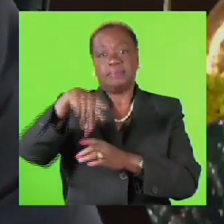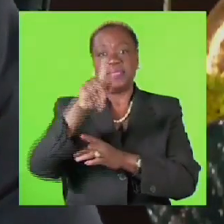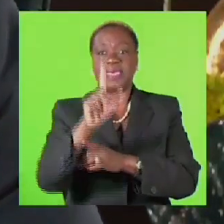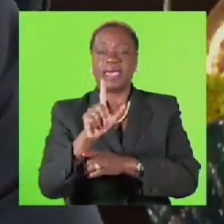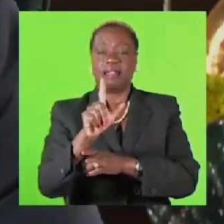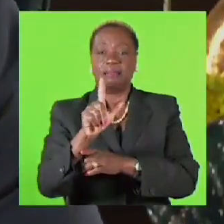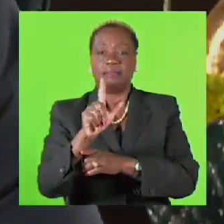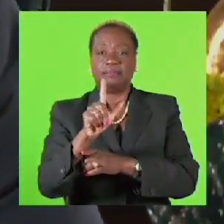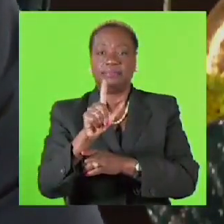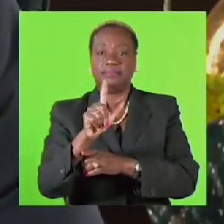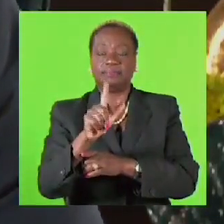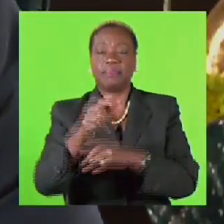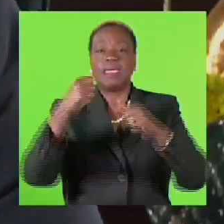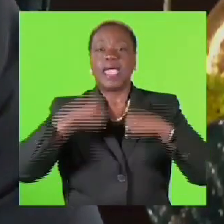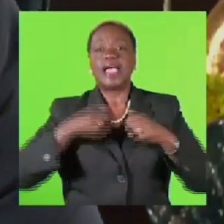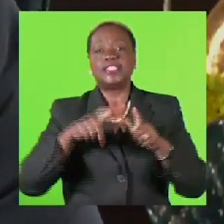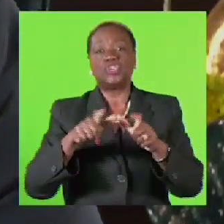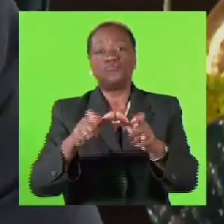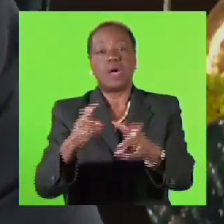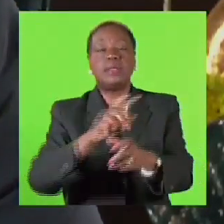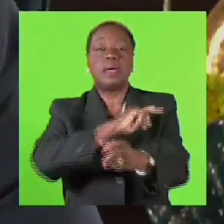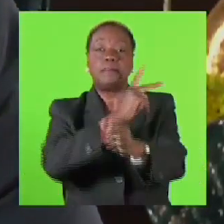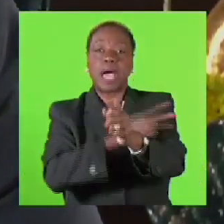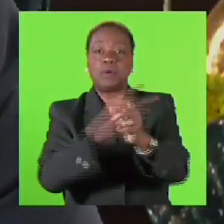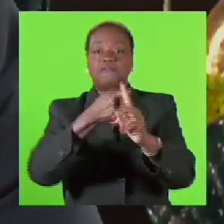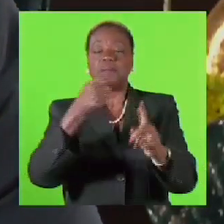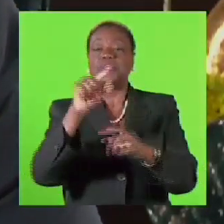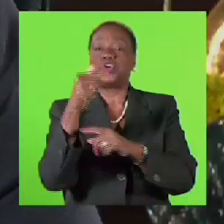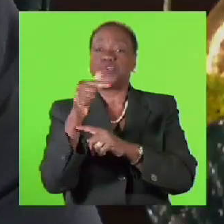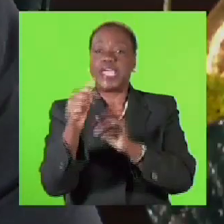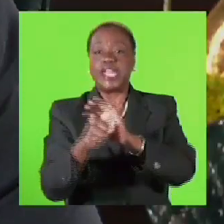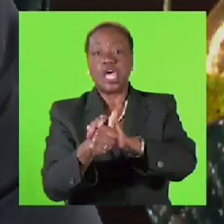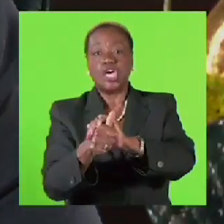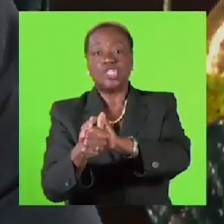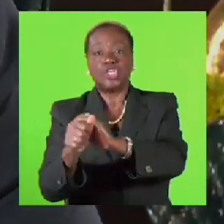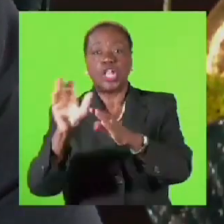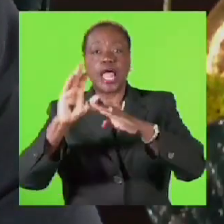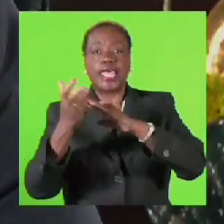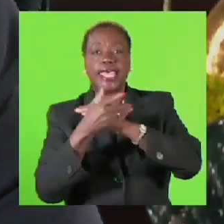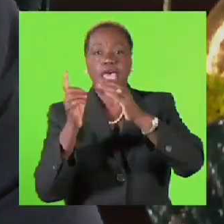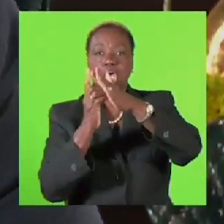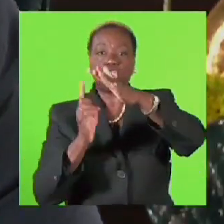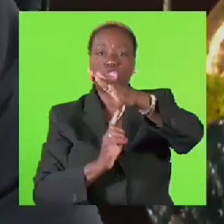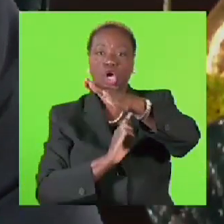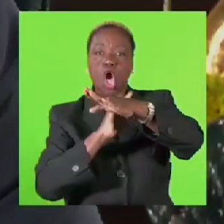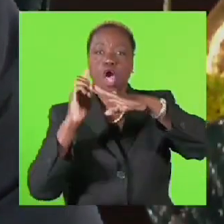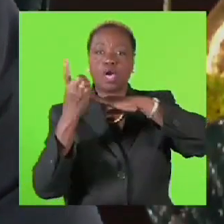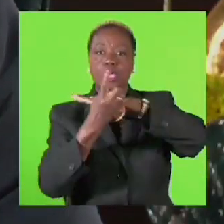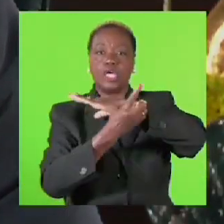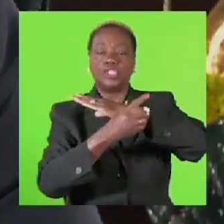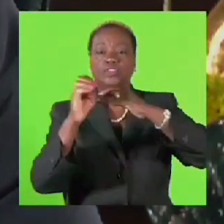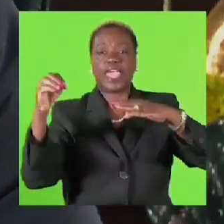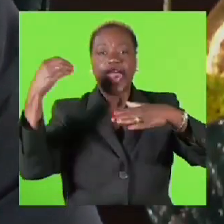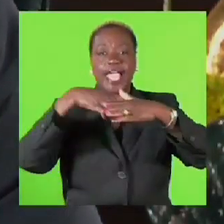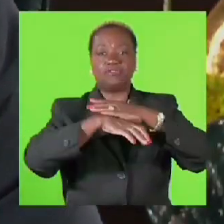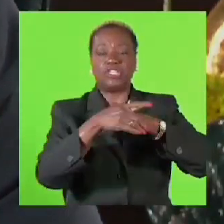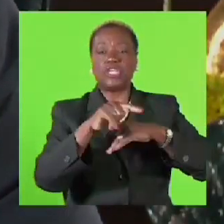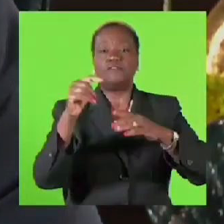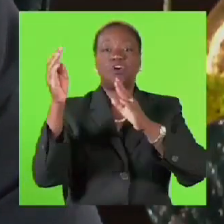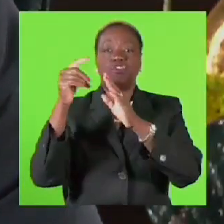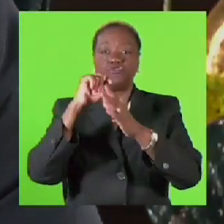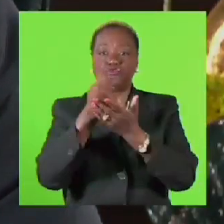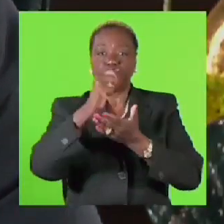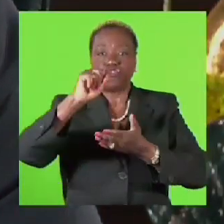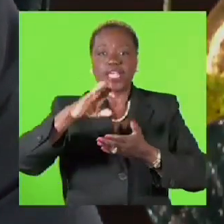BPL has to run power from the Green Turtle Key Ferry dock to the entrance of Treasure Key